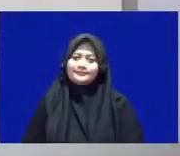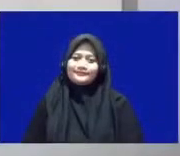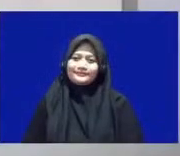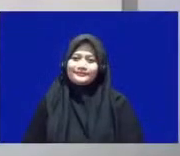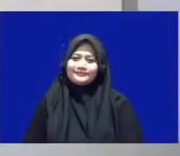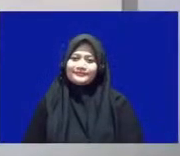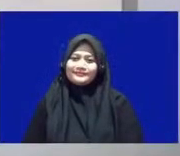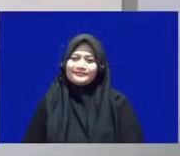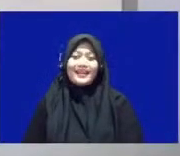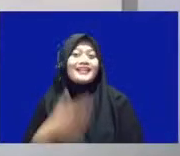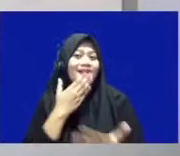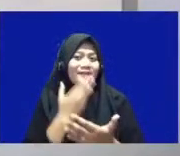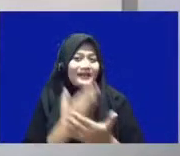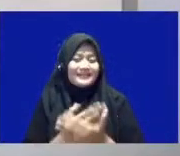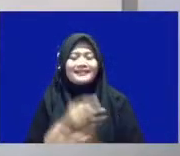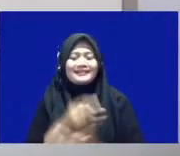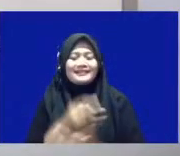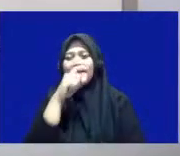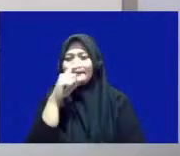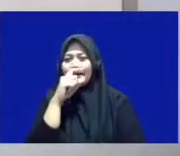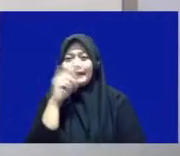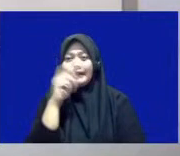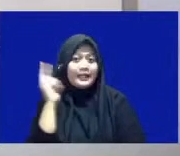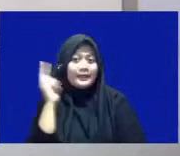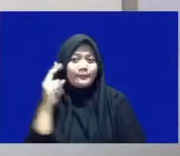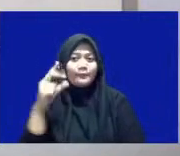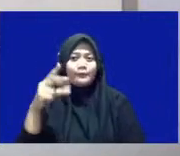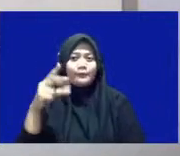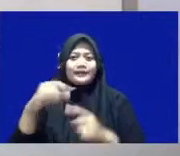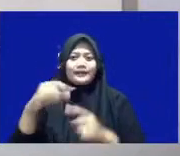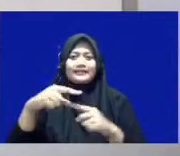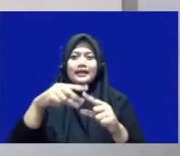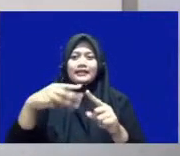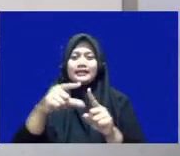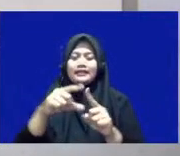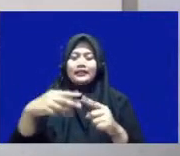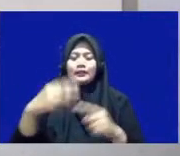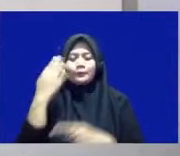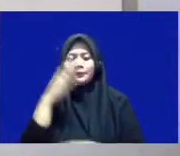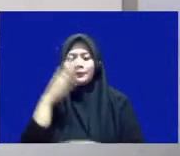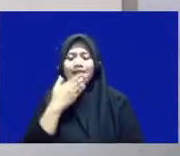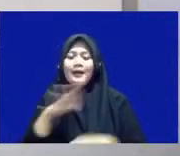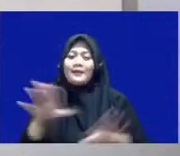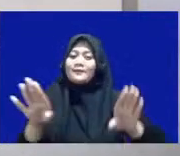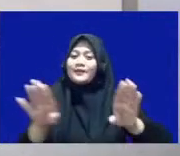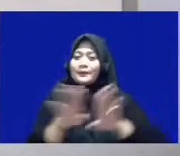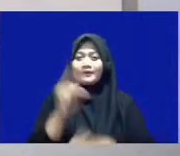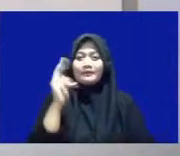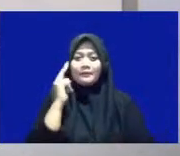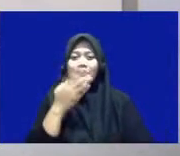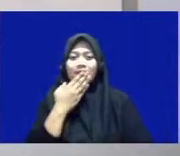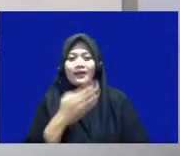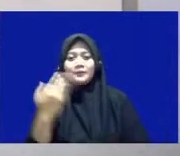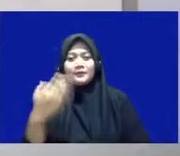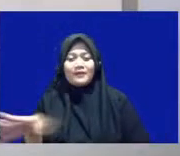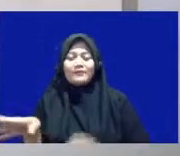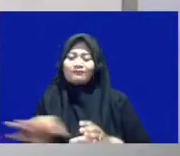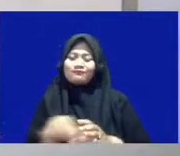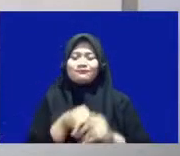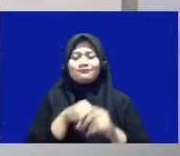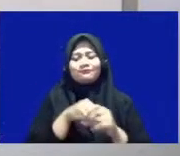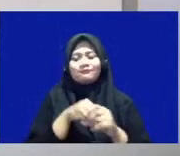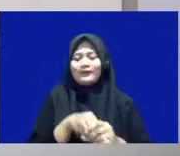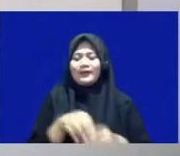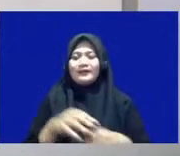Thank you, Ms. Krista Rader, for your closing remarks. Thank you for your attending in this very special occasion. Stay safe